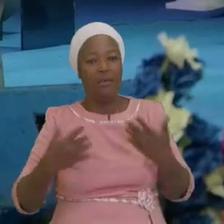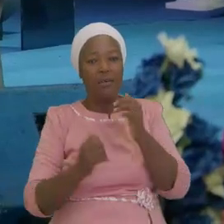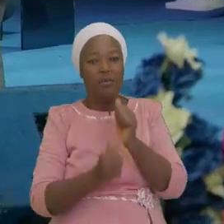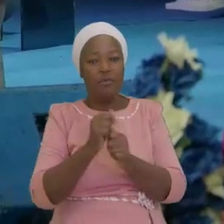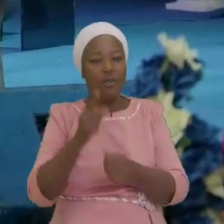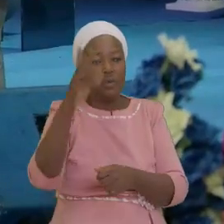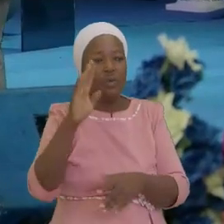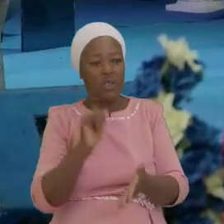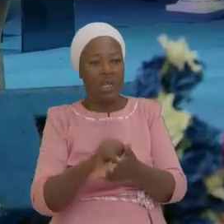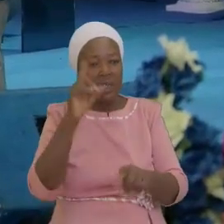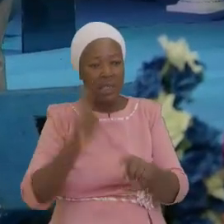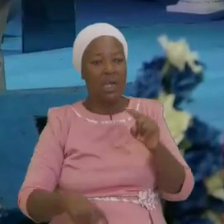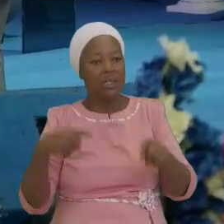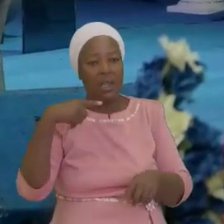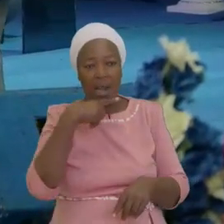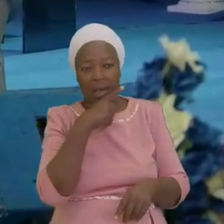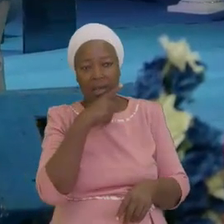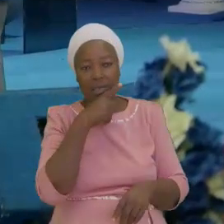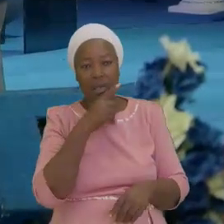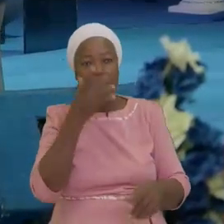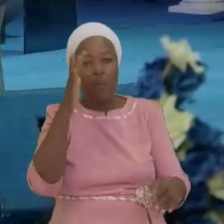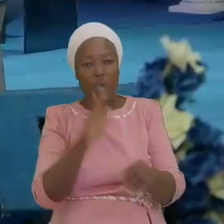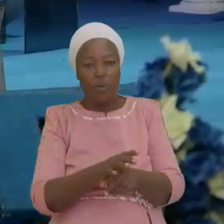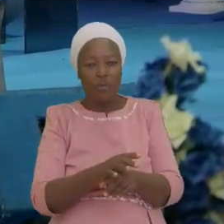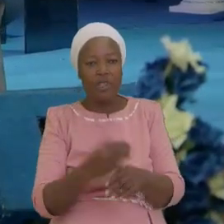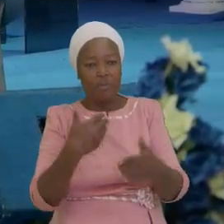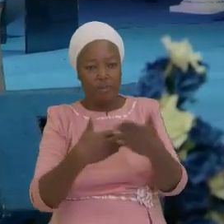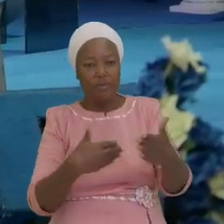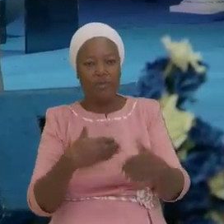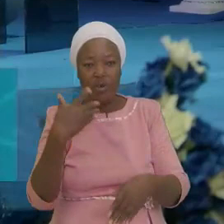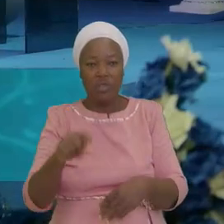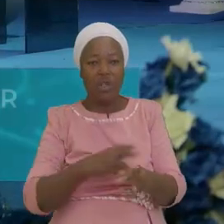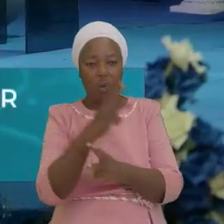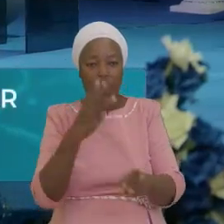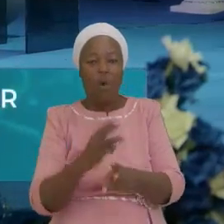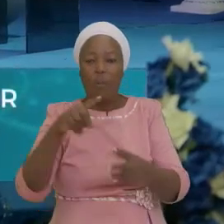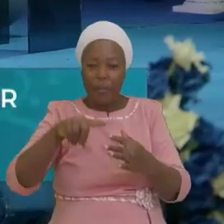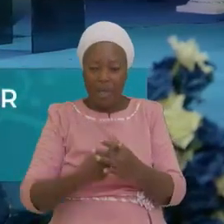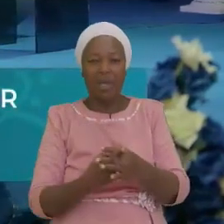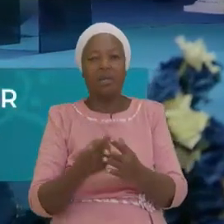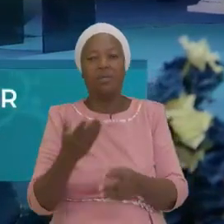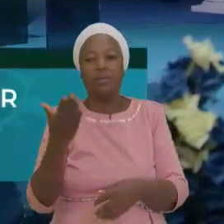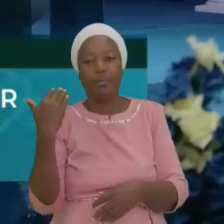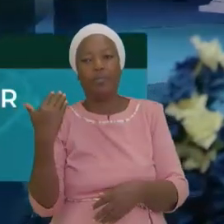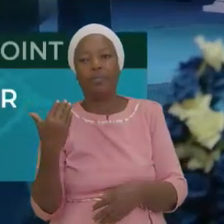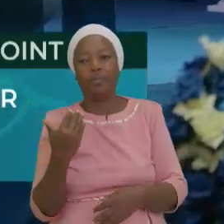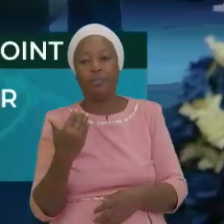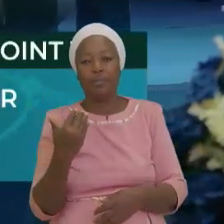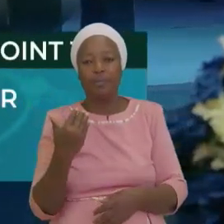that cannot lie promised before the world began.